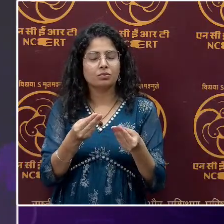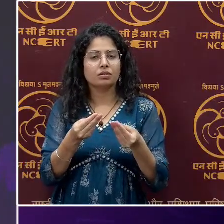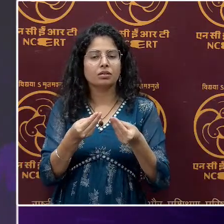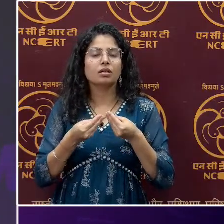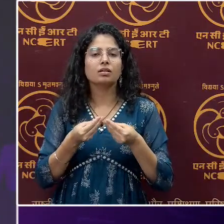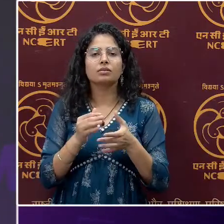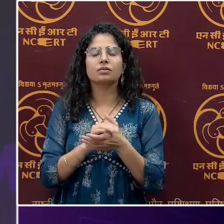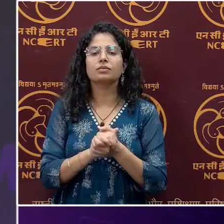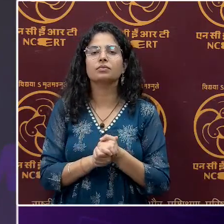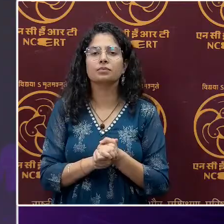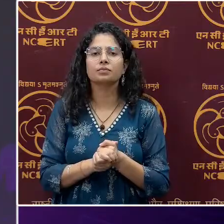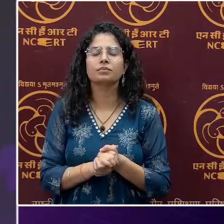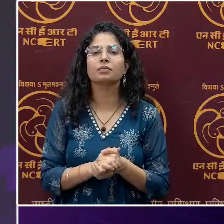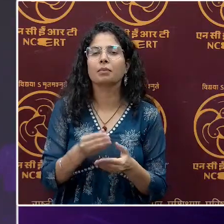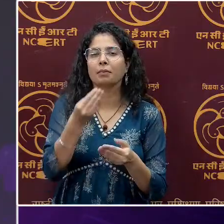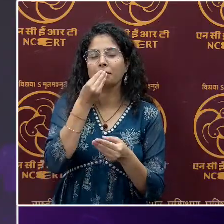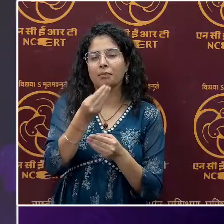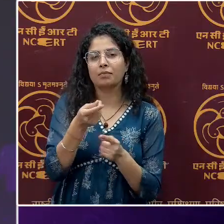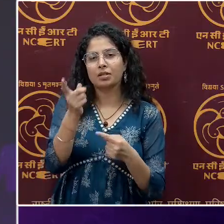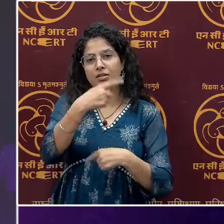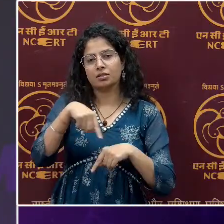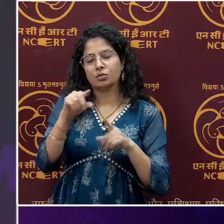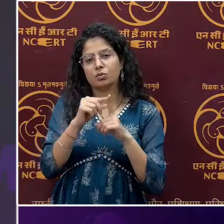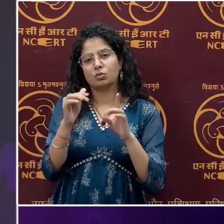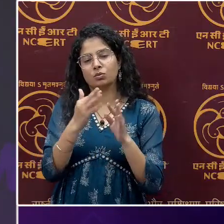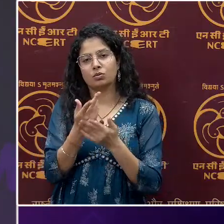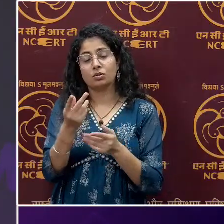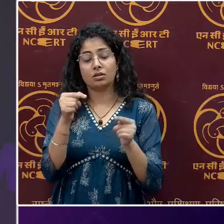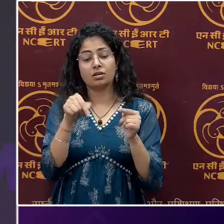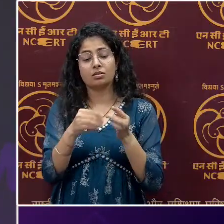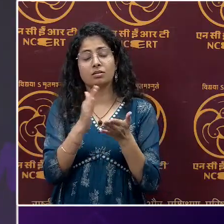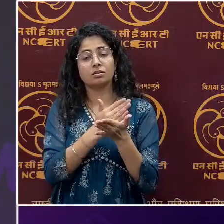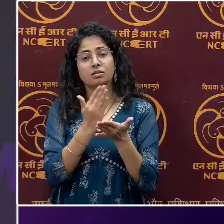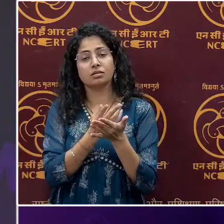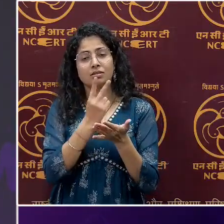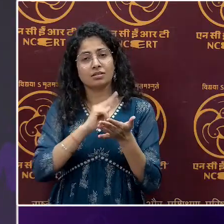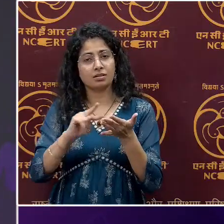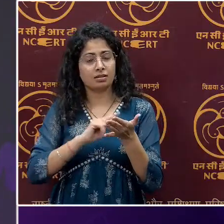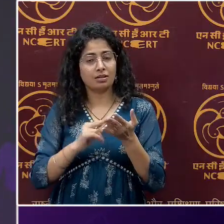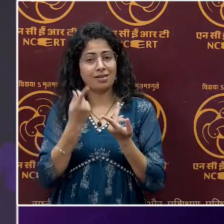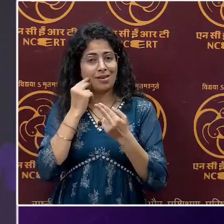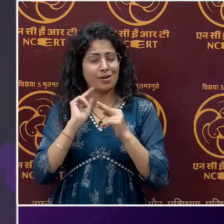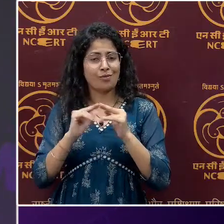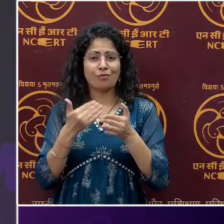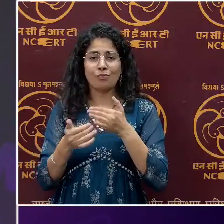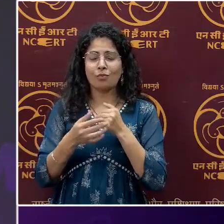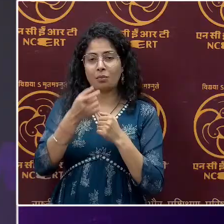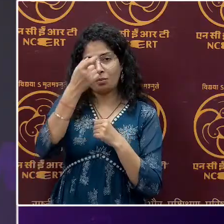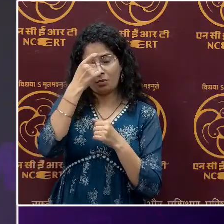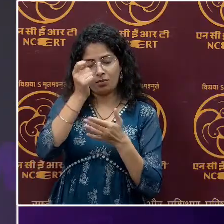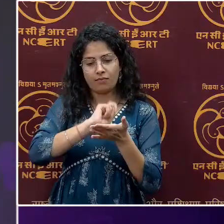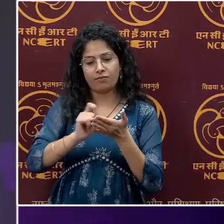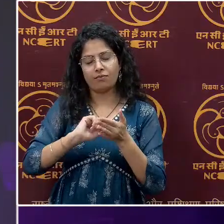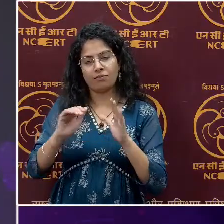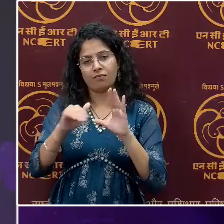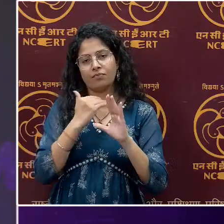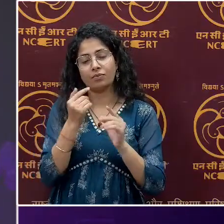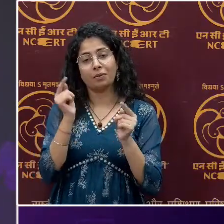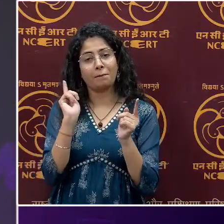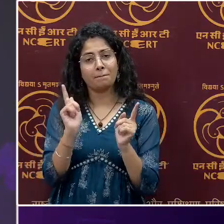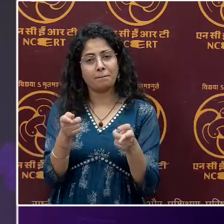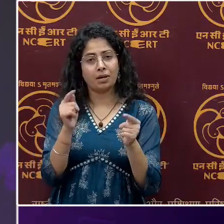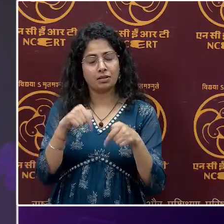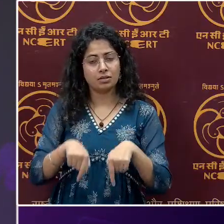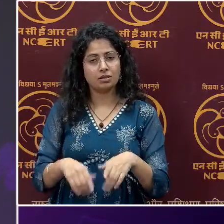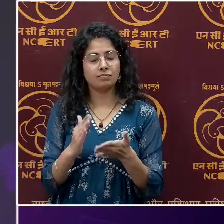repeat them. And please make sure that you read the chapter. If there is any problem that you still encounter, do write to us. But for this you